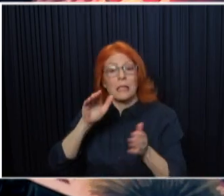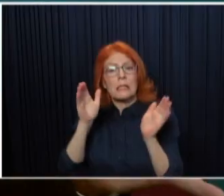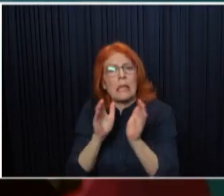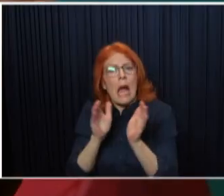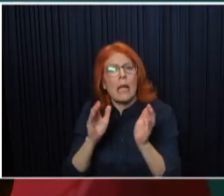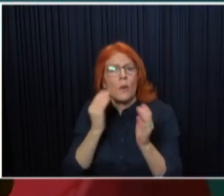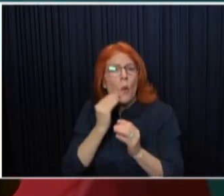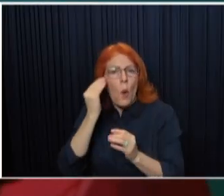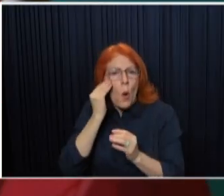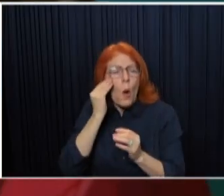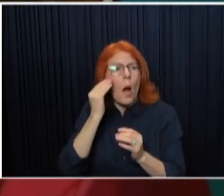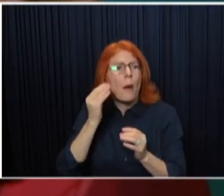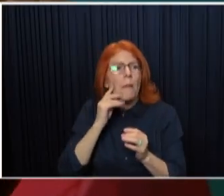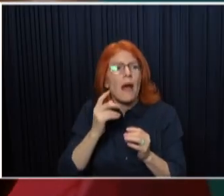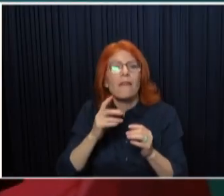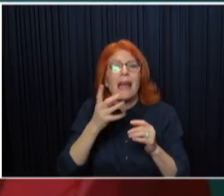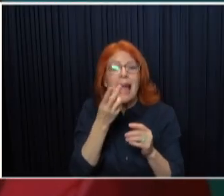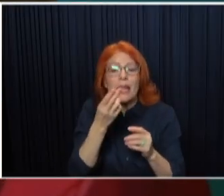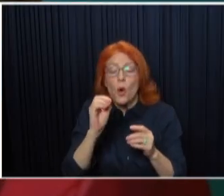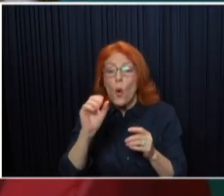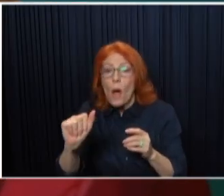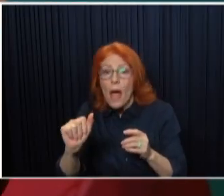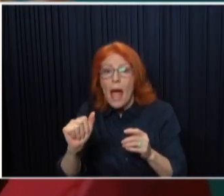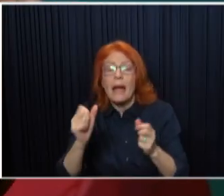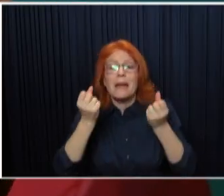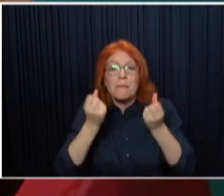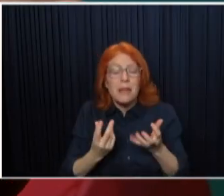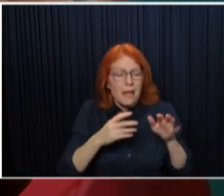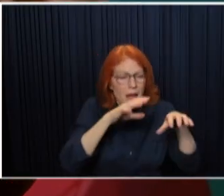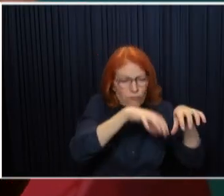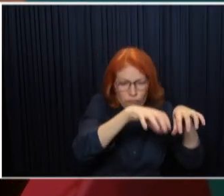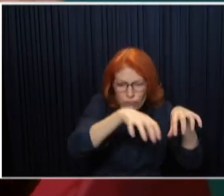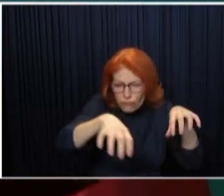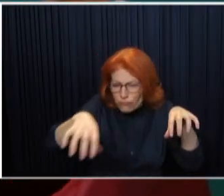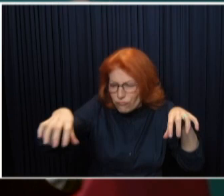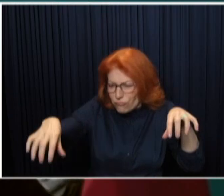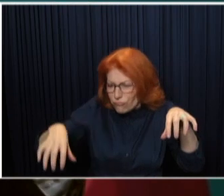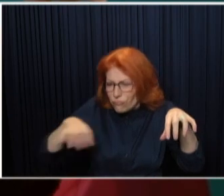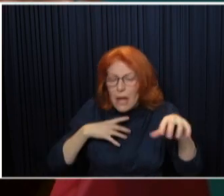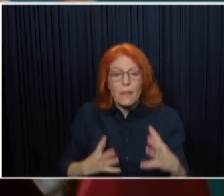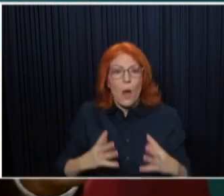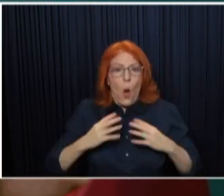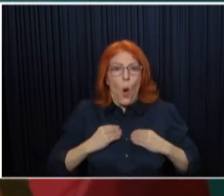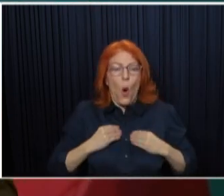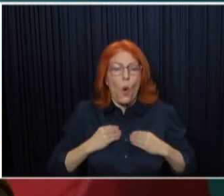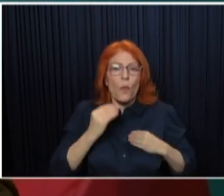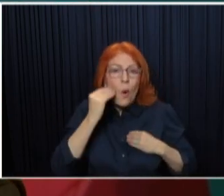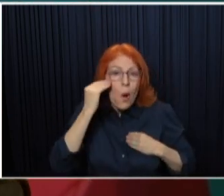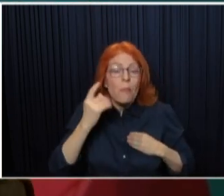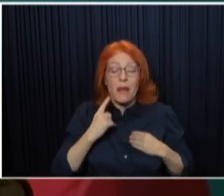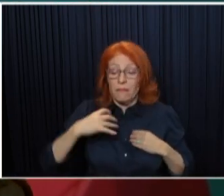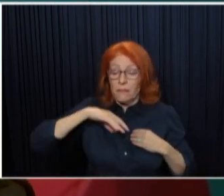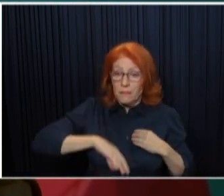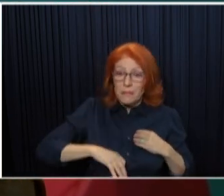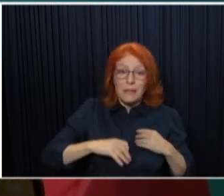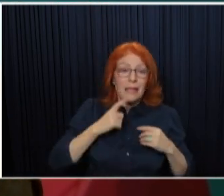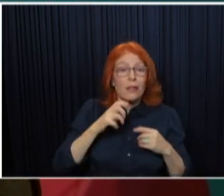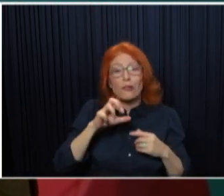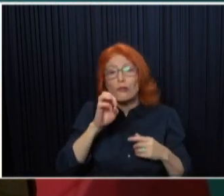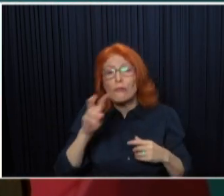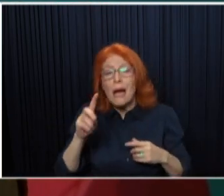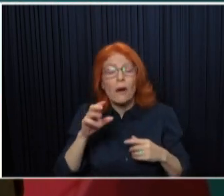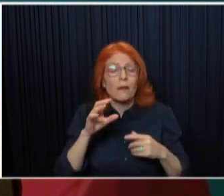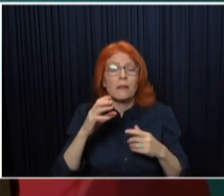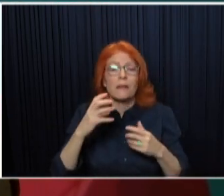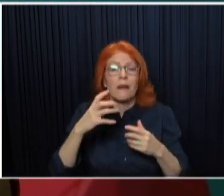small homes, where you have an HOA, you have a whole bunch of fans, they have their own issue, and they own the house. They get incentive to do that. They can do crowdfunding,